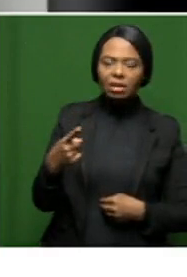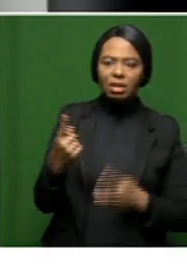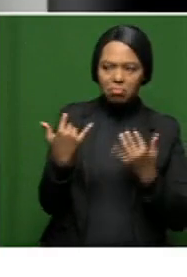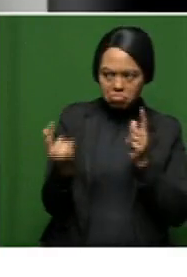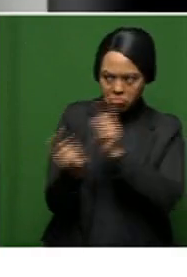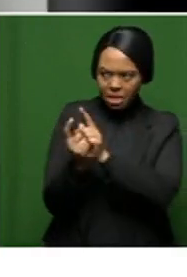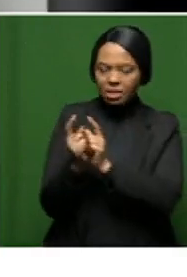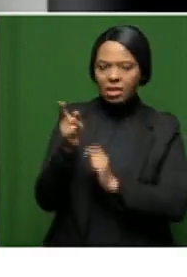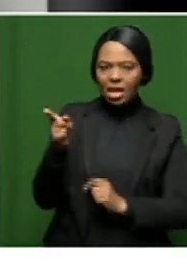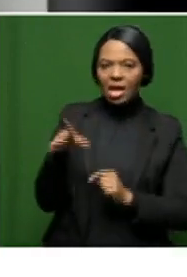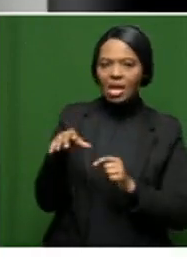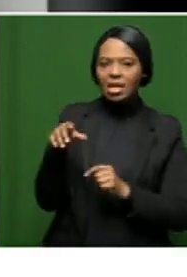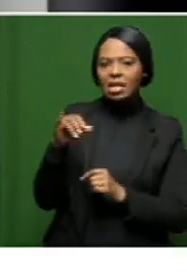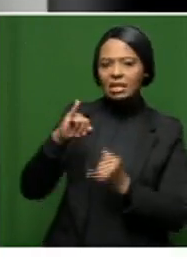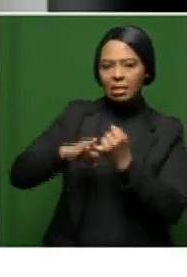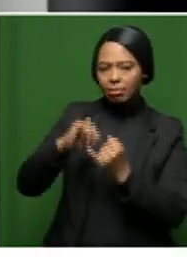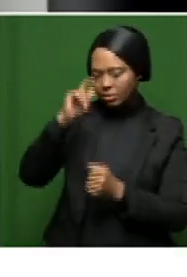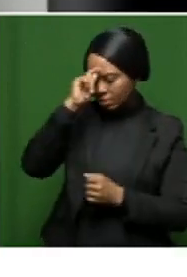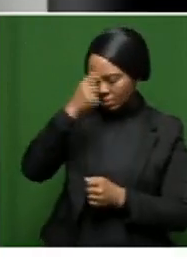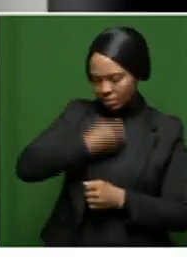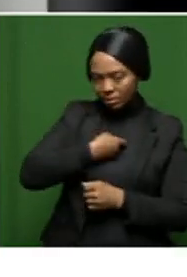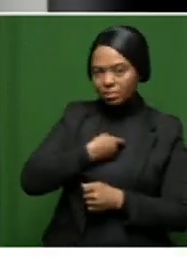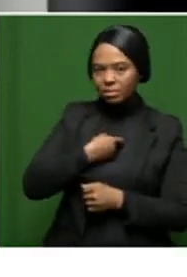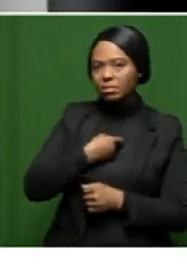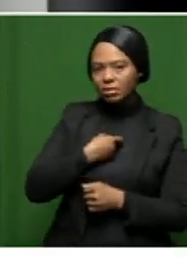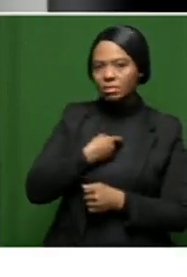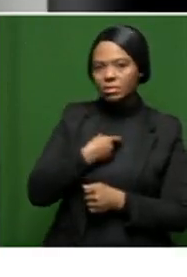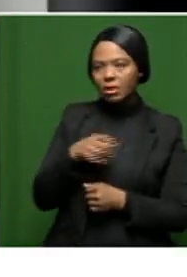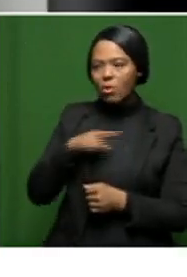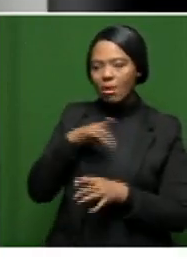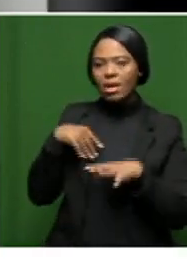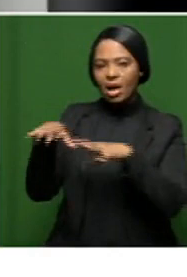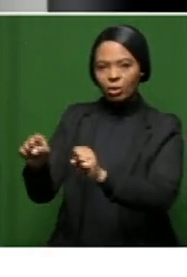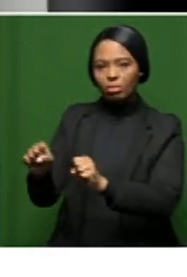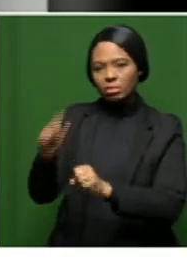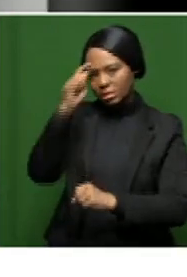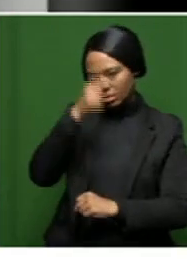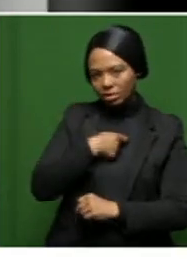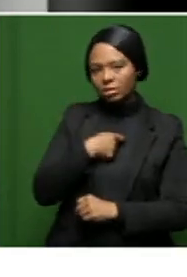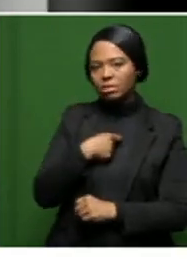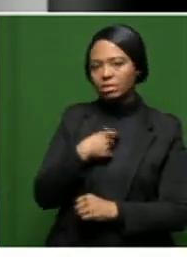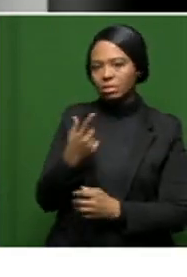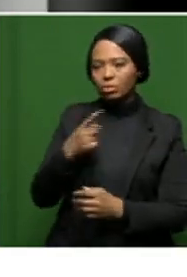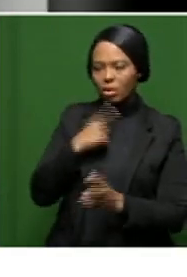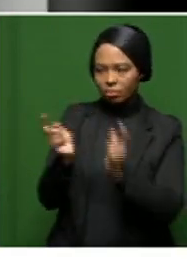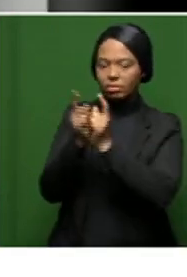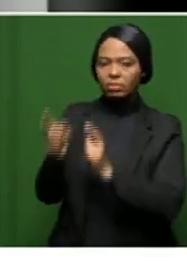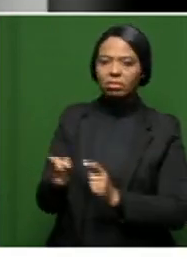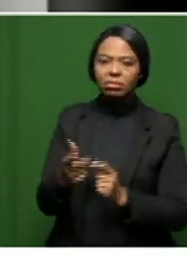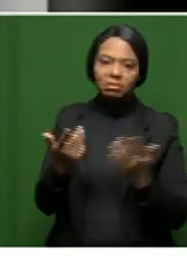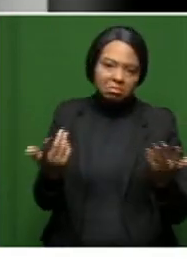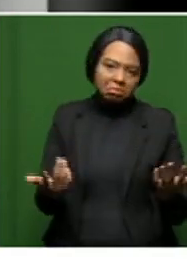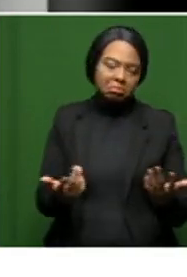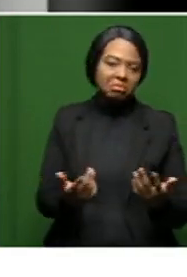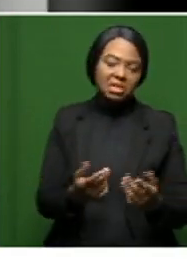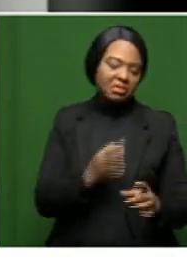and he gets to meet him. It was short by 3 weeks, and he didn't also get to see his book,